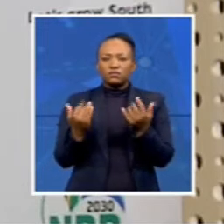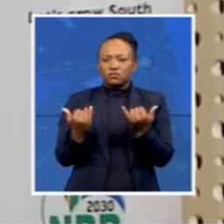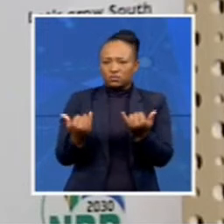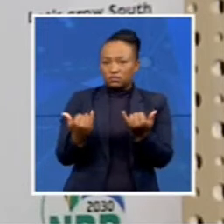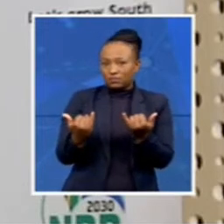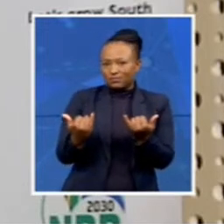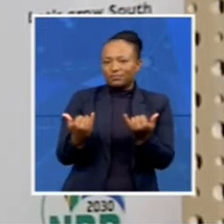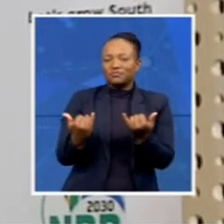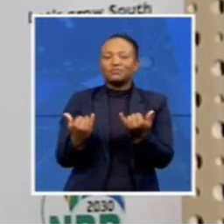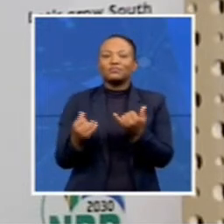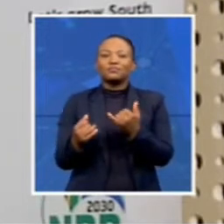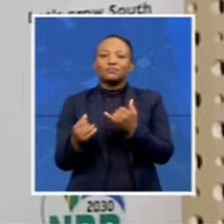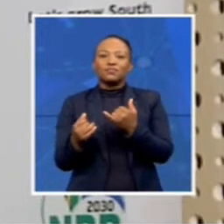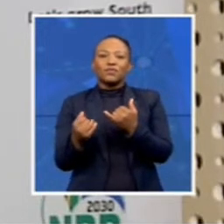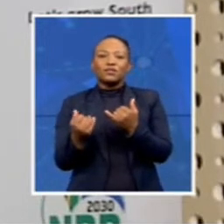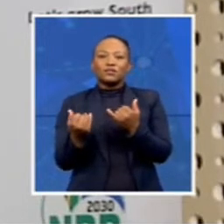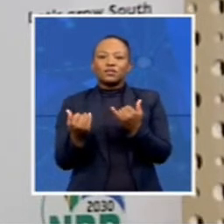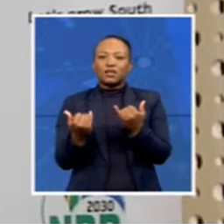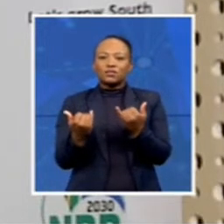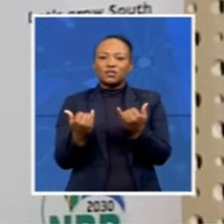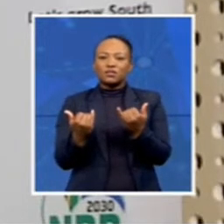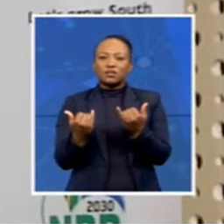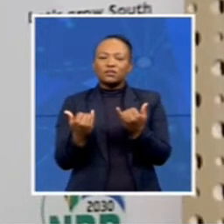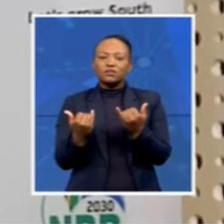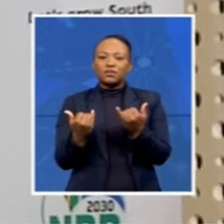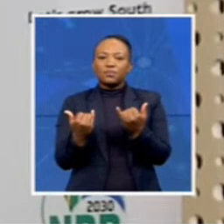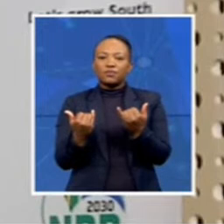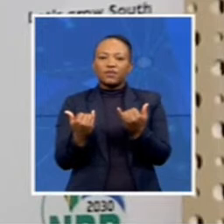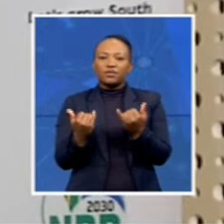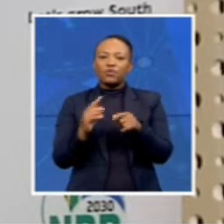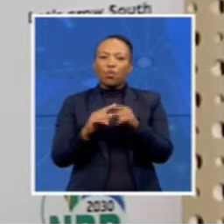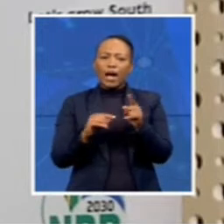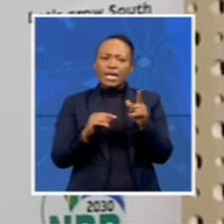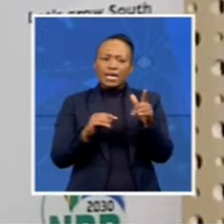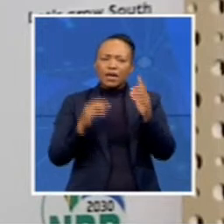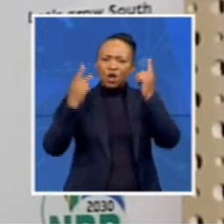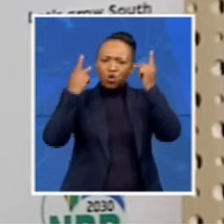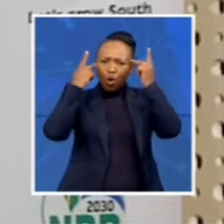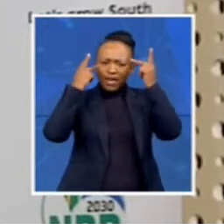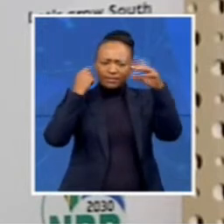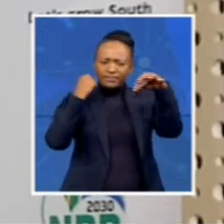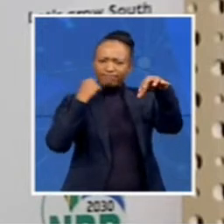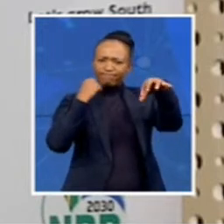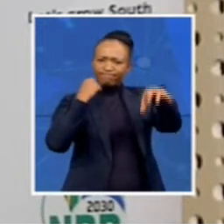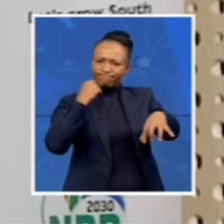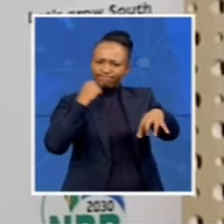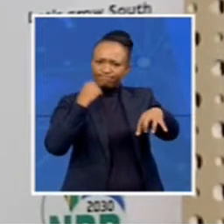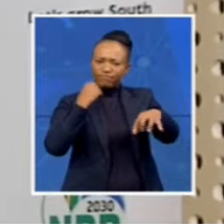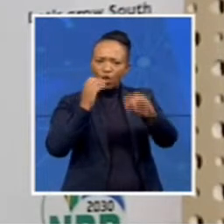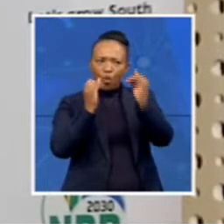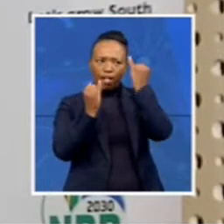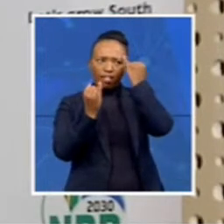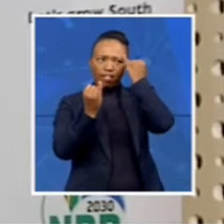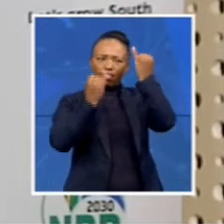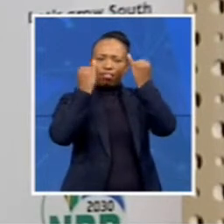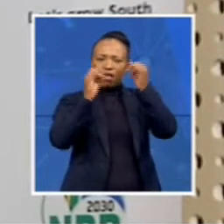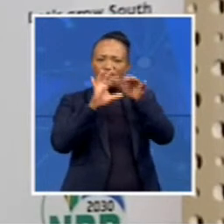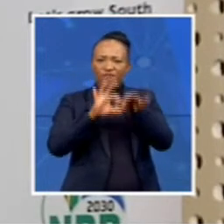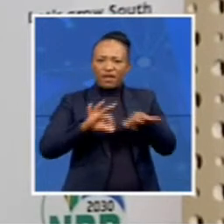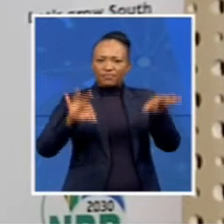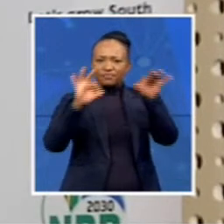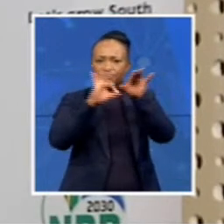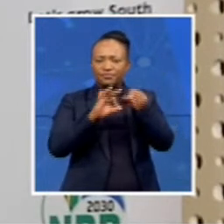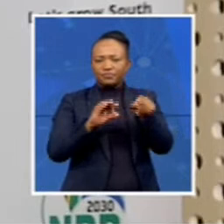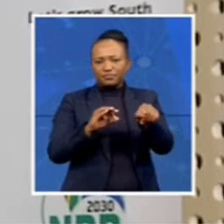Africa's premier knowledge hub across the innovation value chain. In addition, the Water